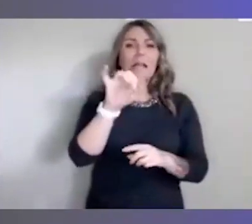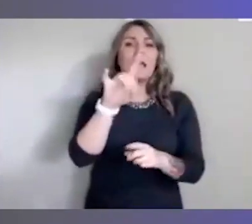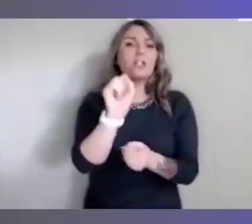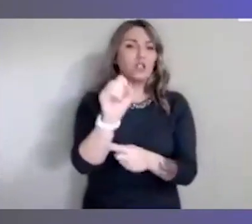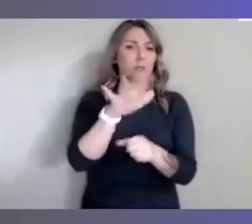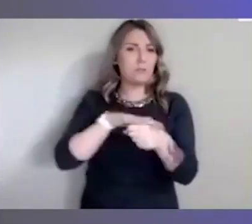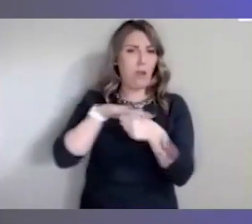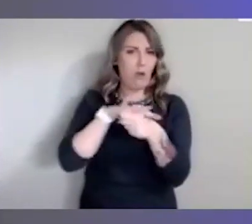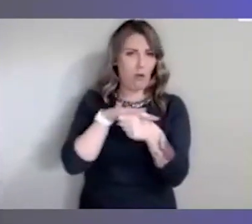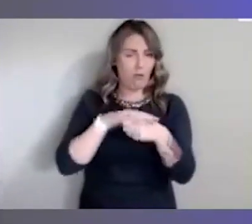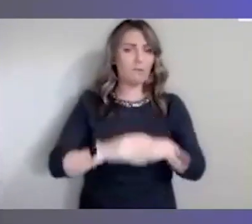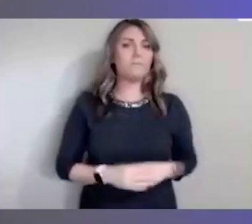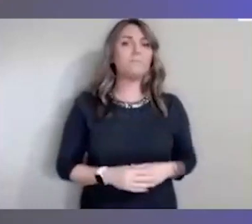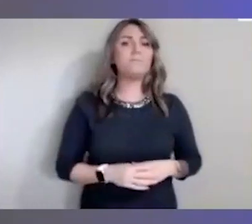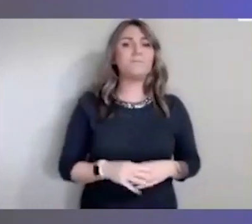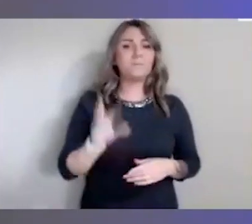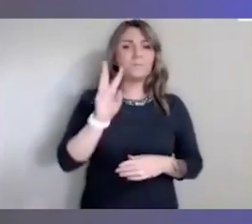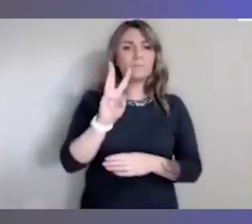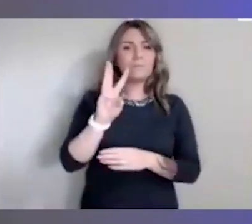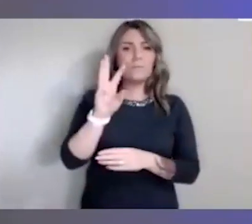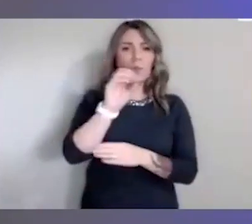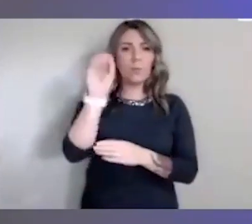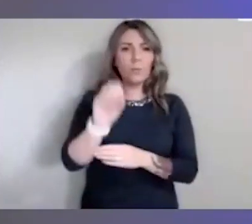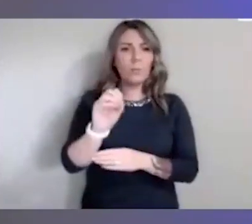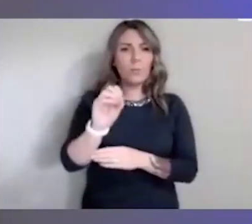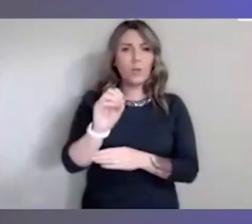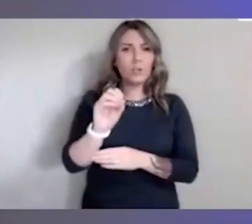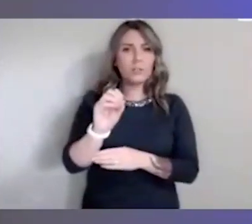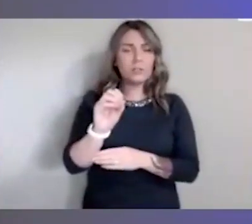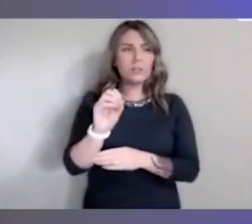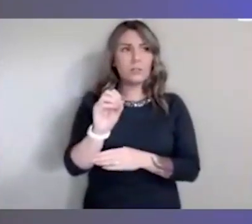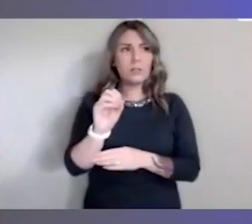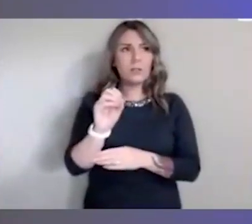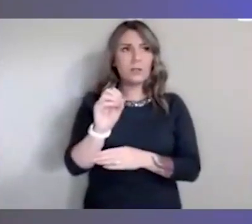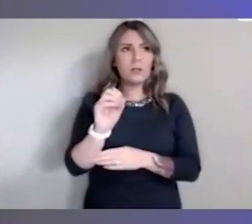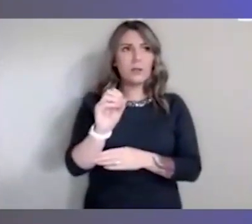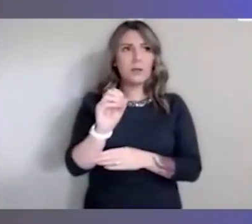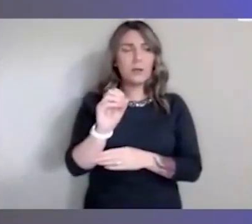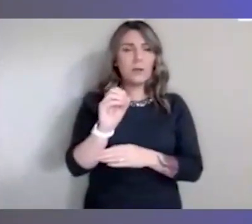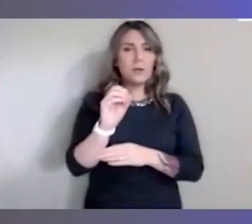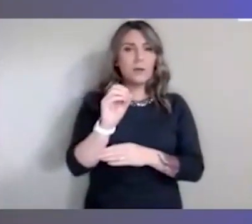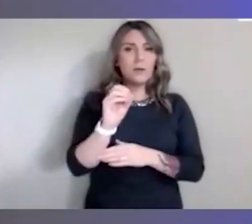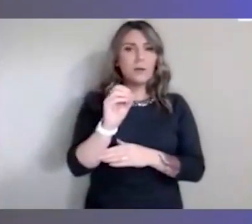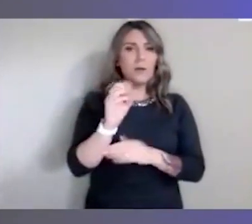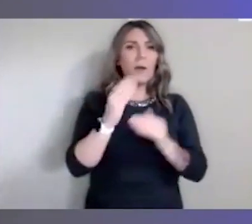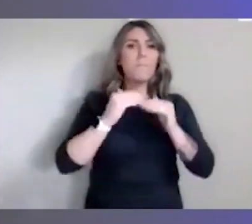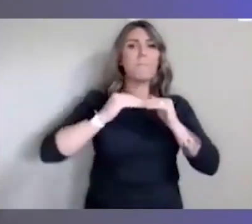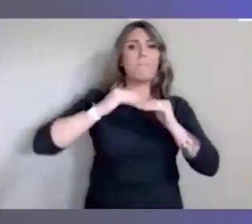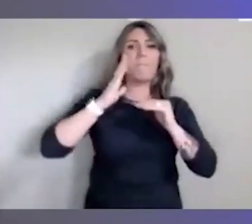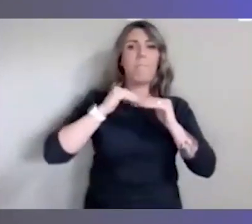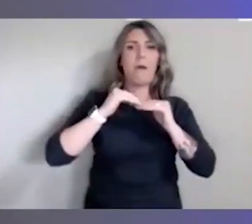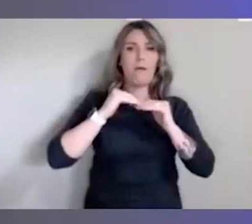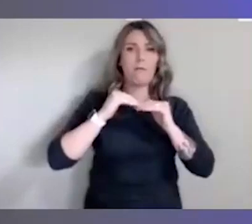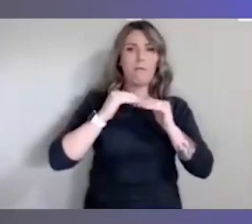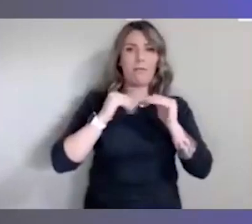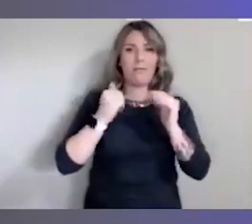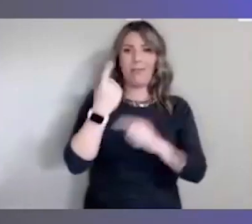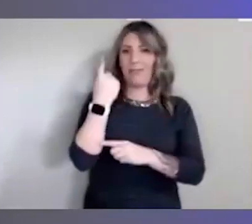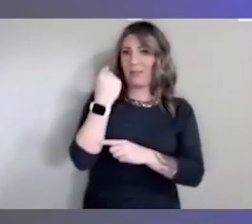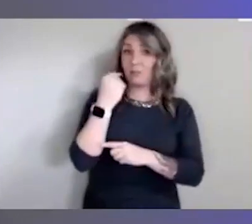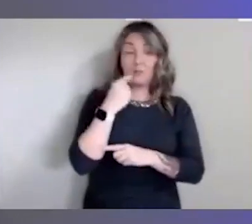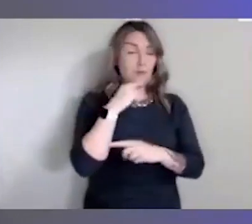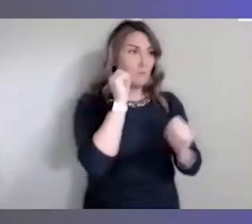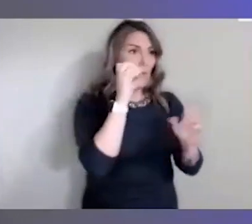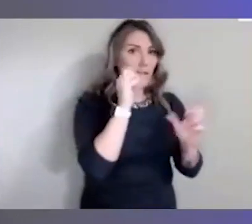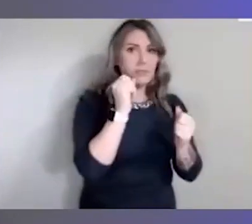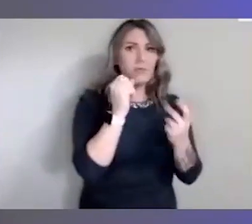are 6% beyond where we were last year. That's amazing. No, much more. 6% where we